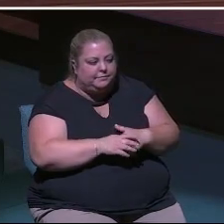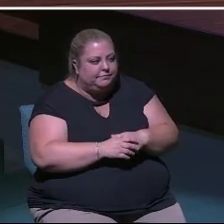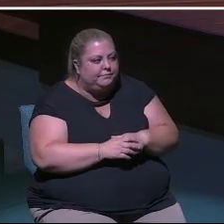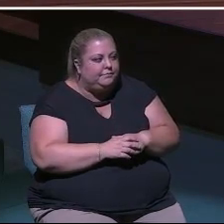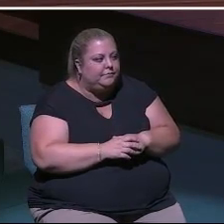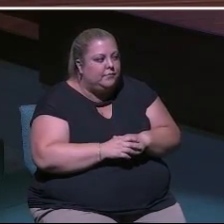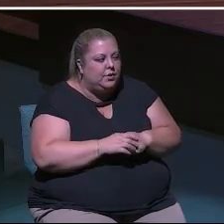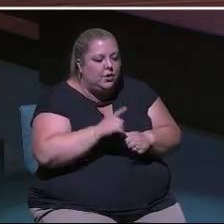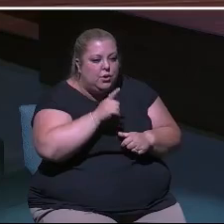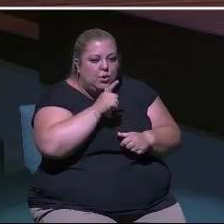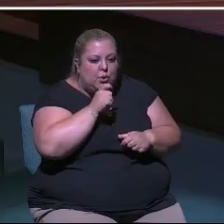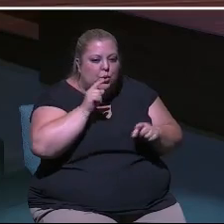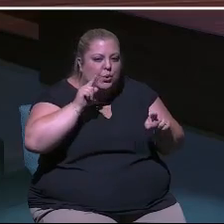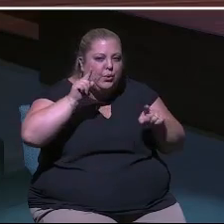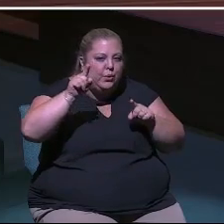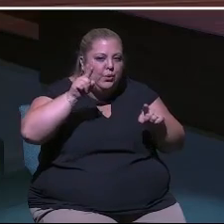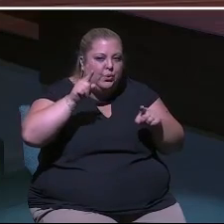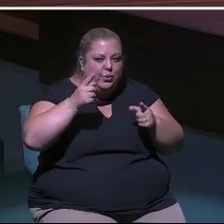So who are you trying to please?